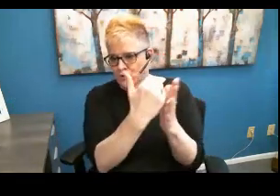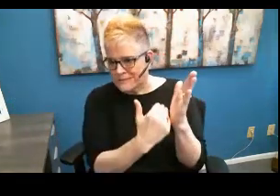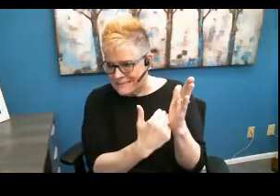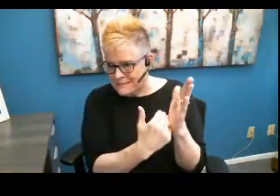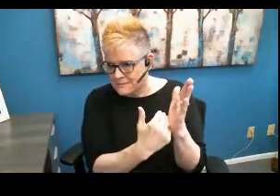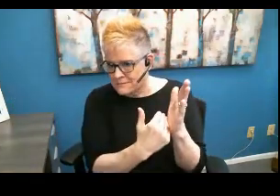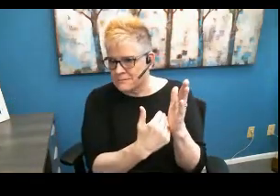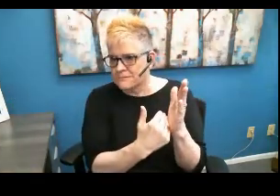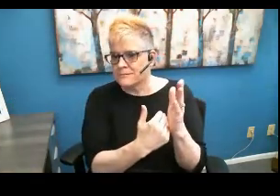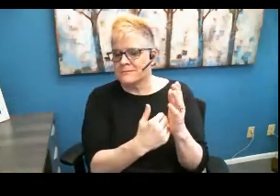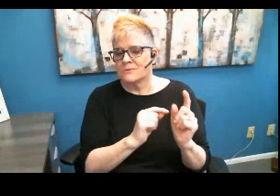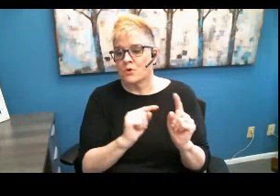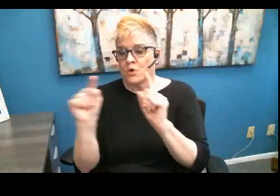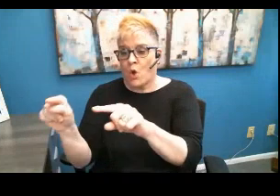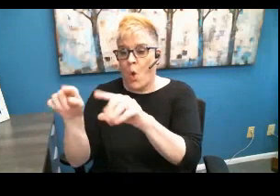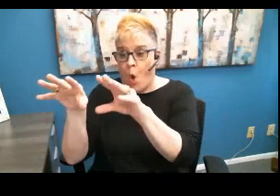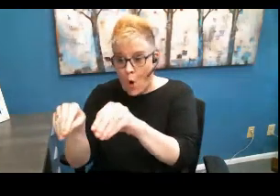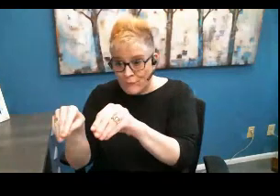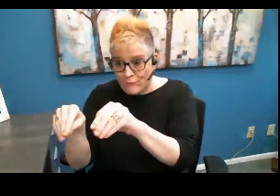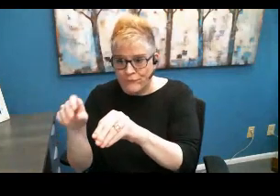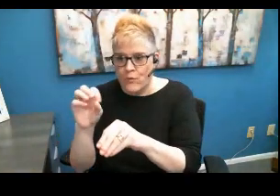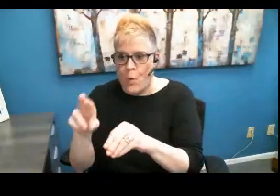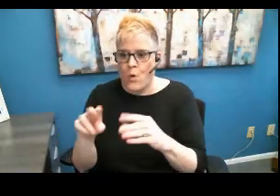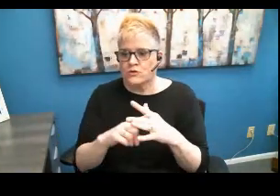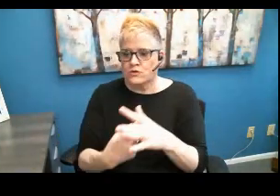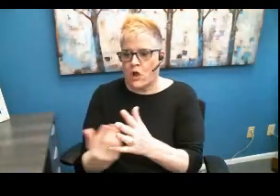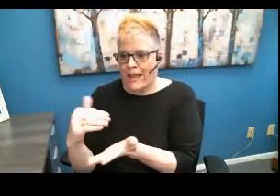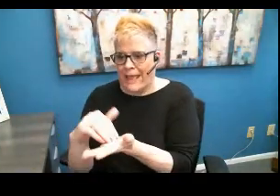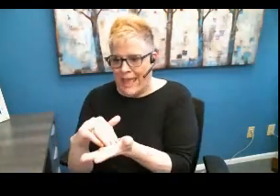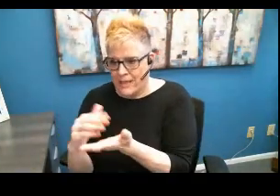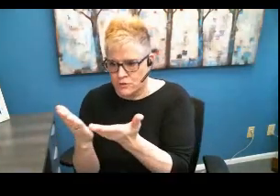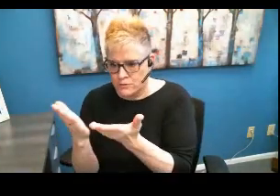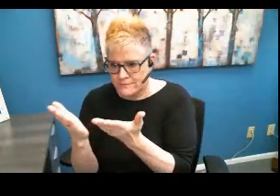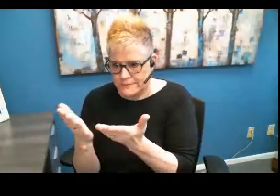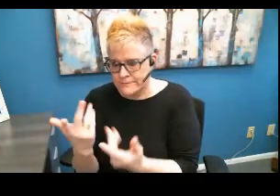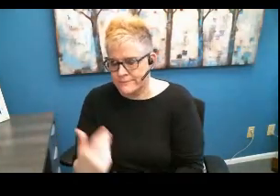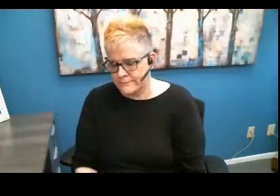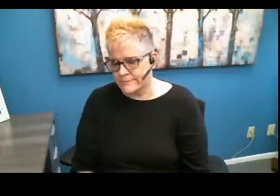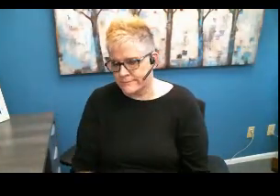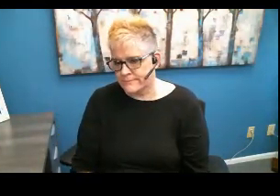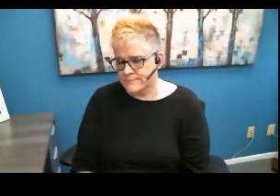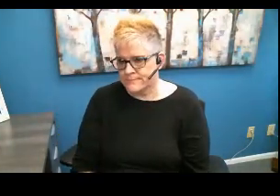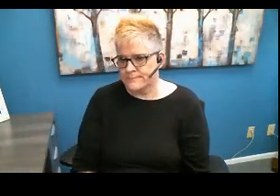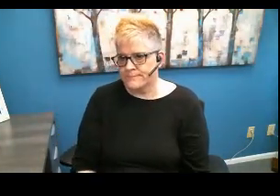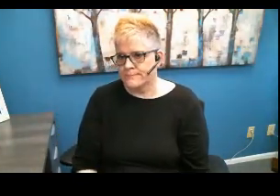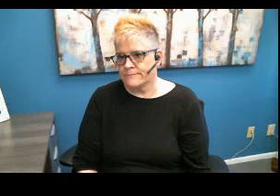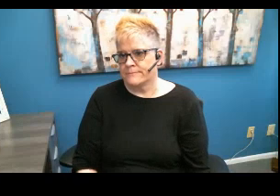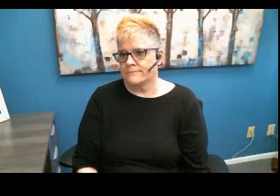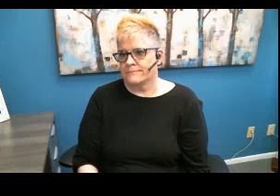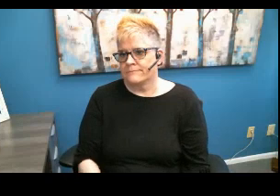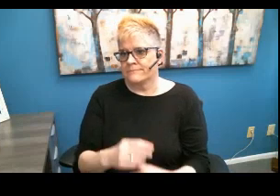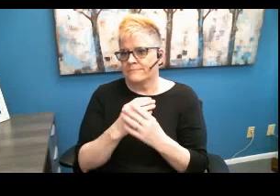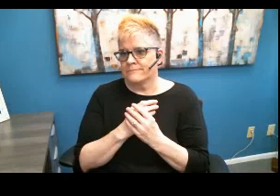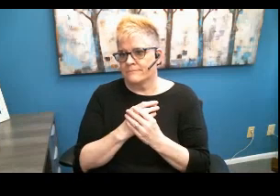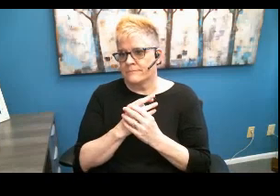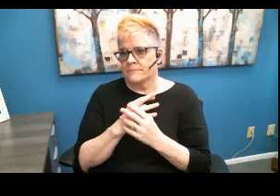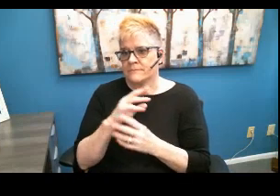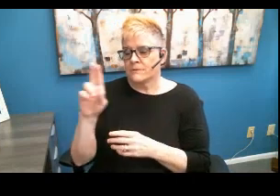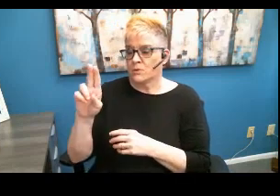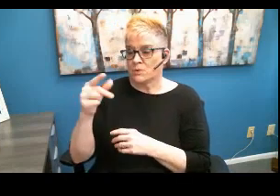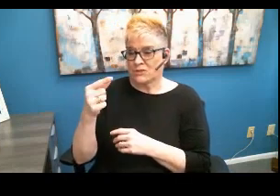go and either shut off and then eventually restore the service depending on where we're at in the process. Certainly UGI, with